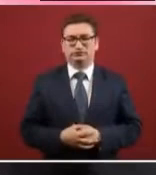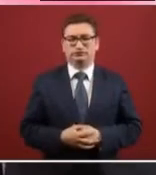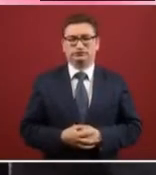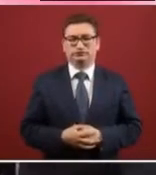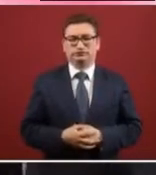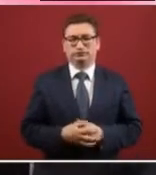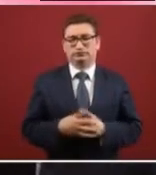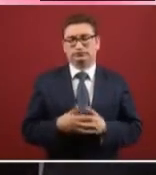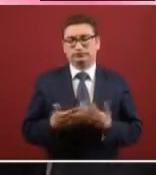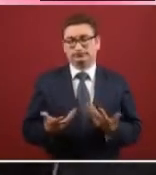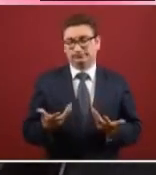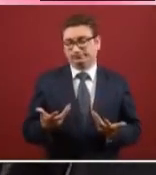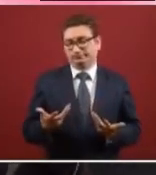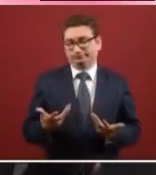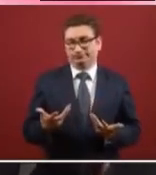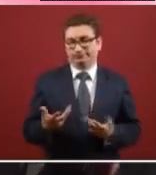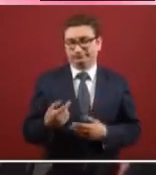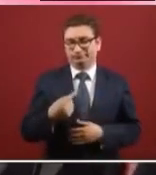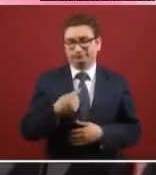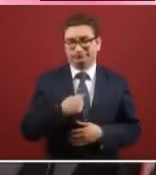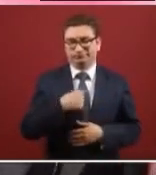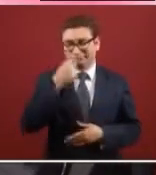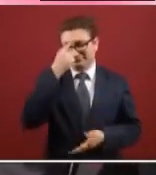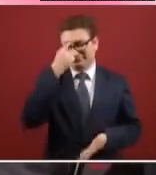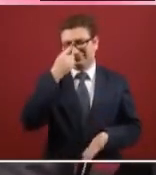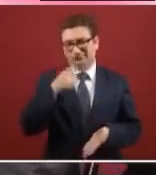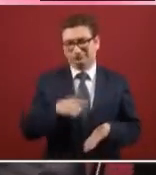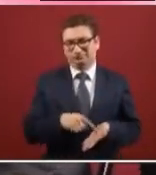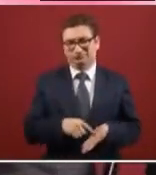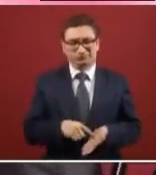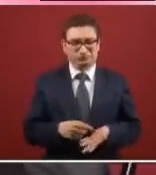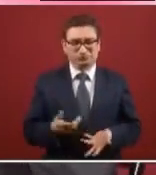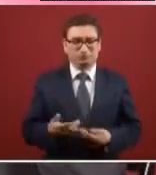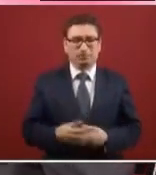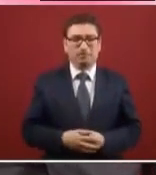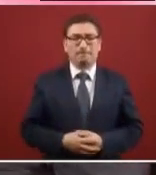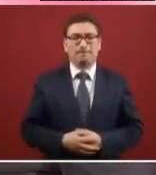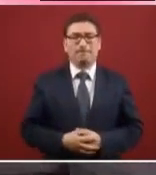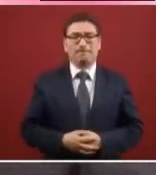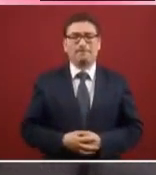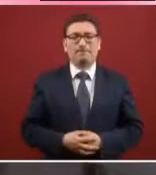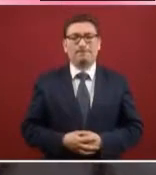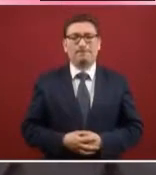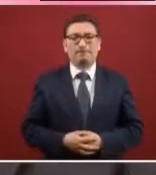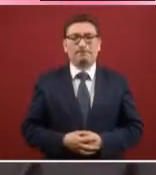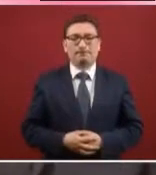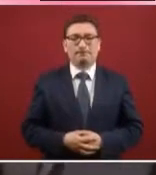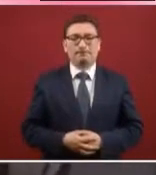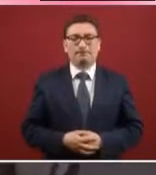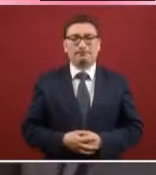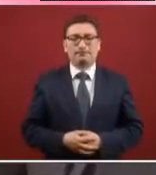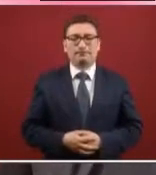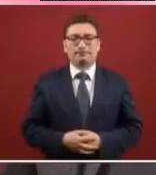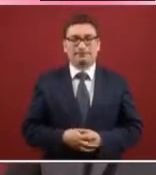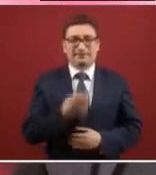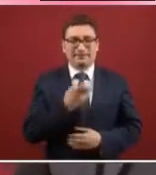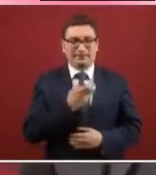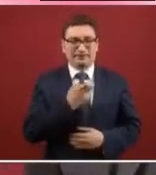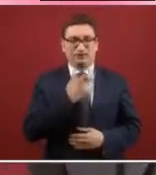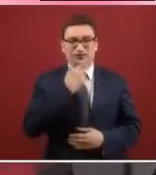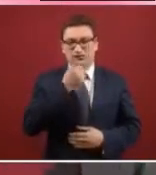Entonces sí. So yes, este, I do believe escrito lo hizo,